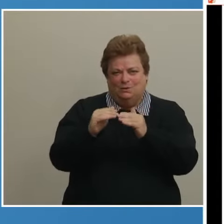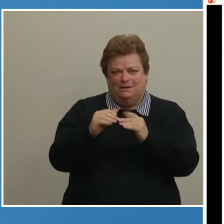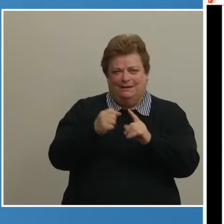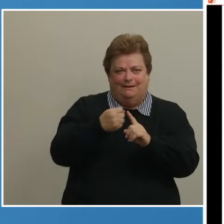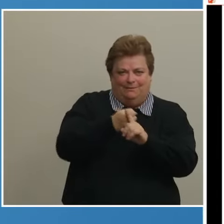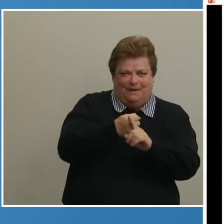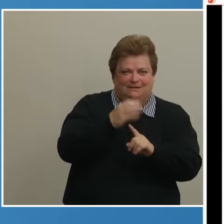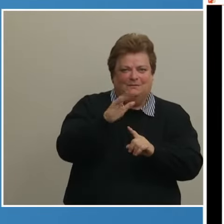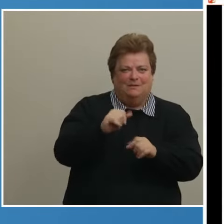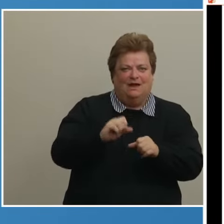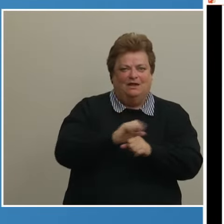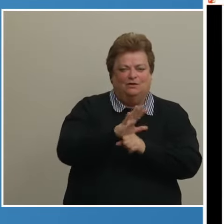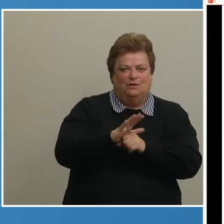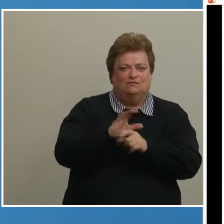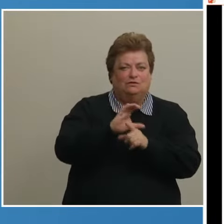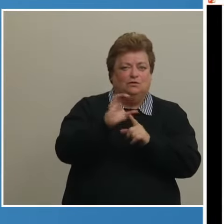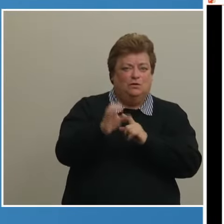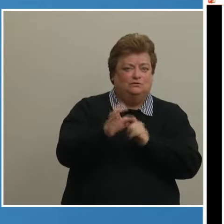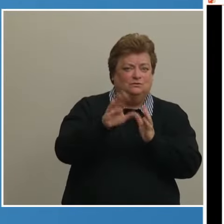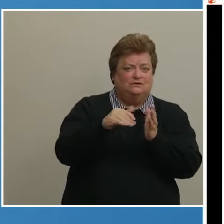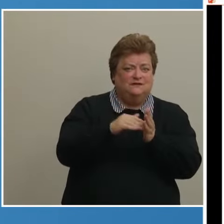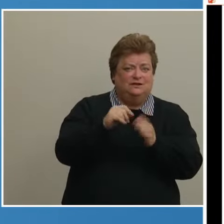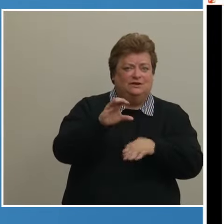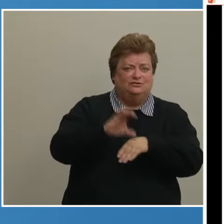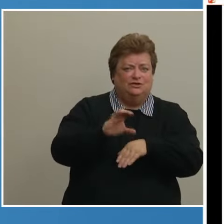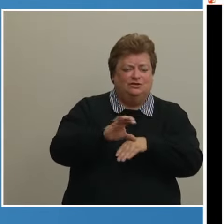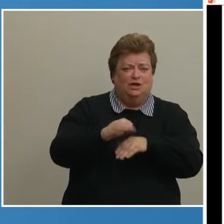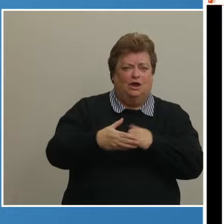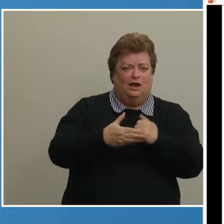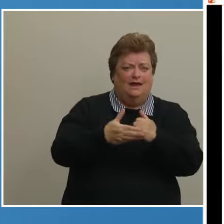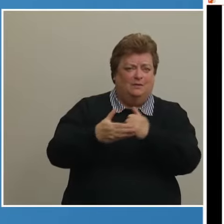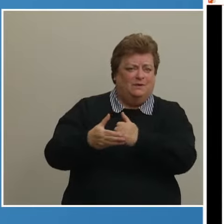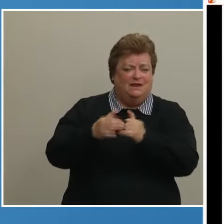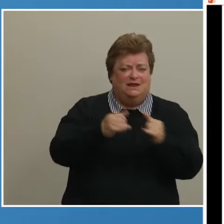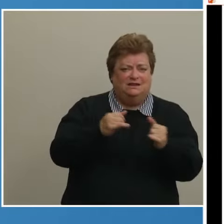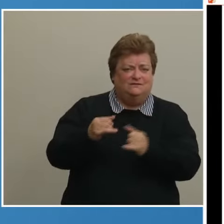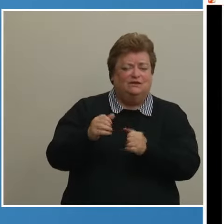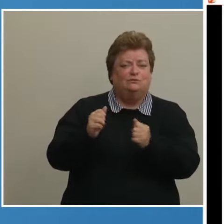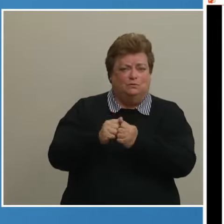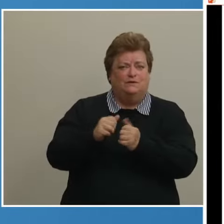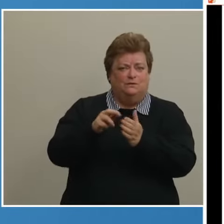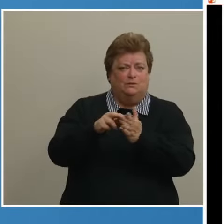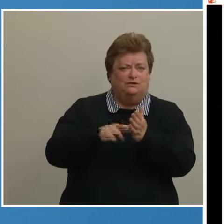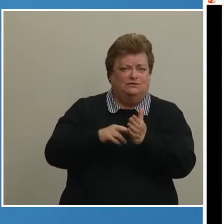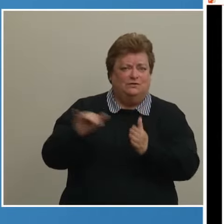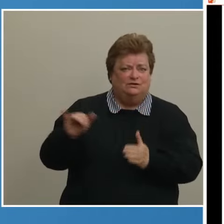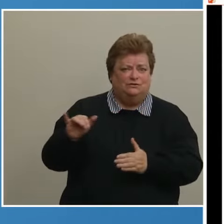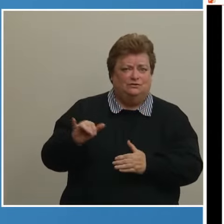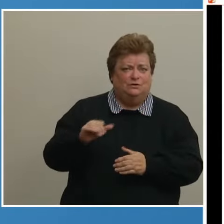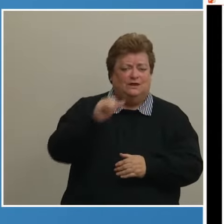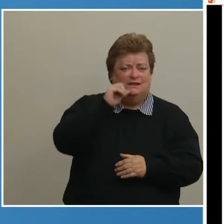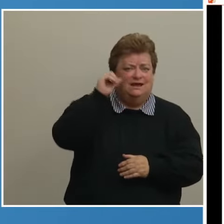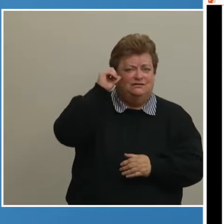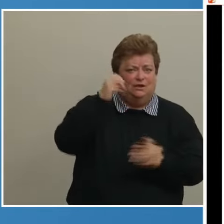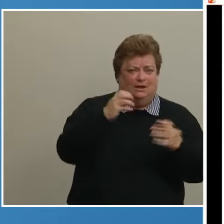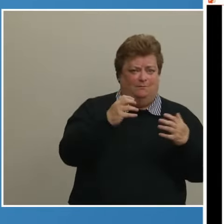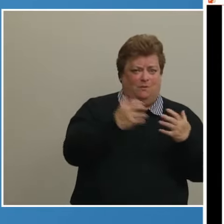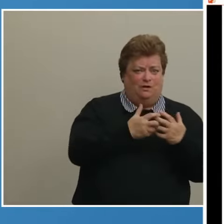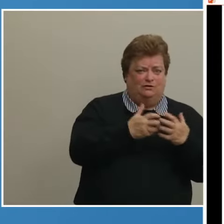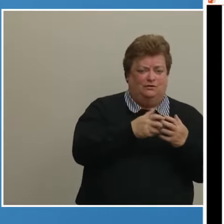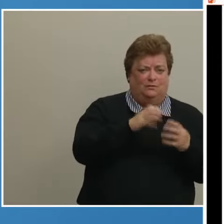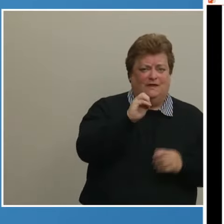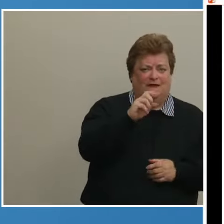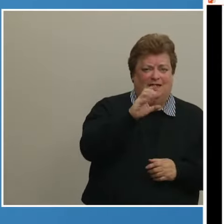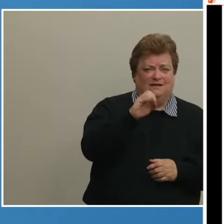COVID-19. Cultural centers and churches are assisting individuals with registration. Yesterday, in partnership with